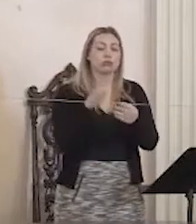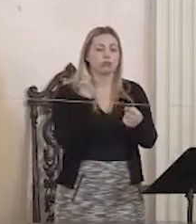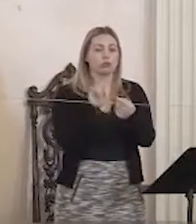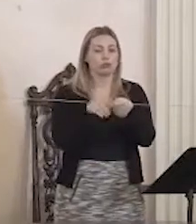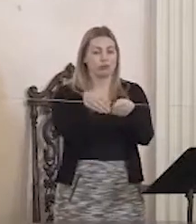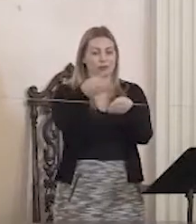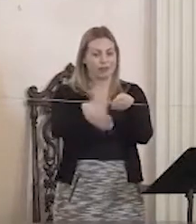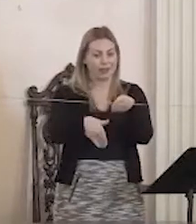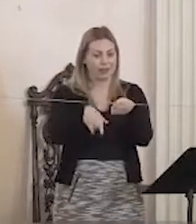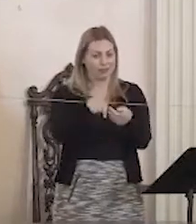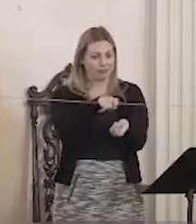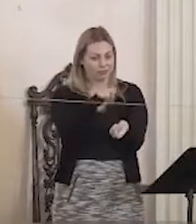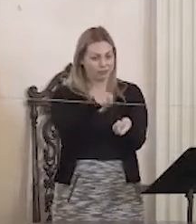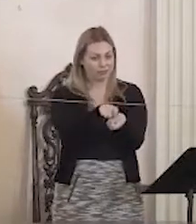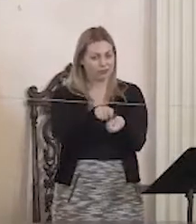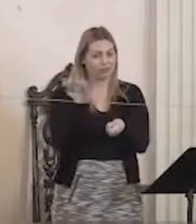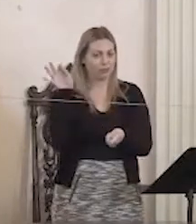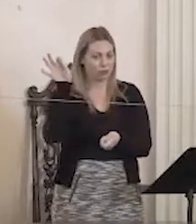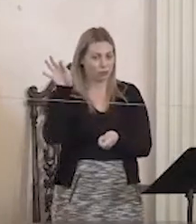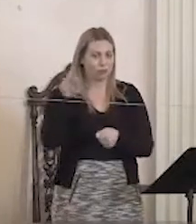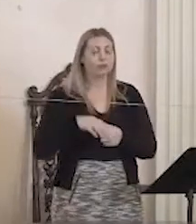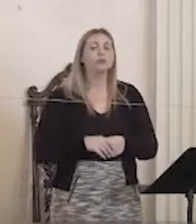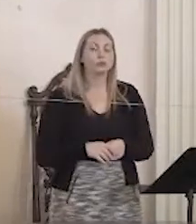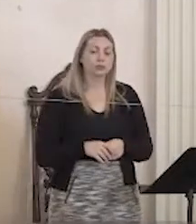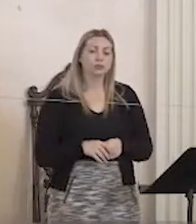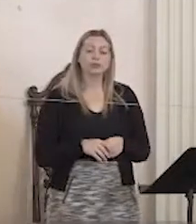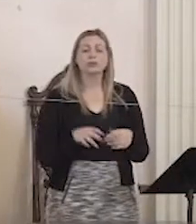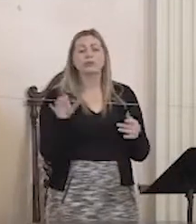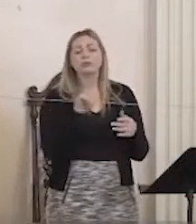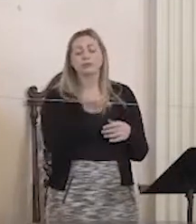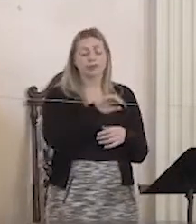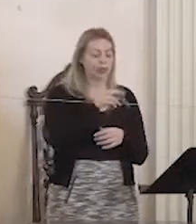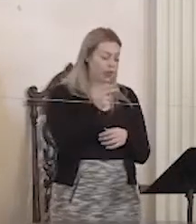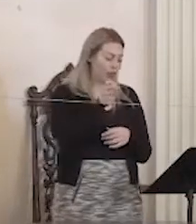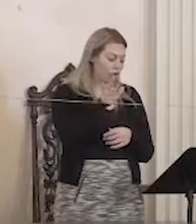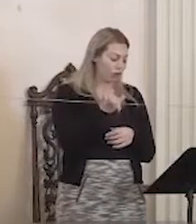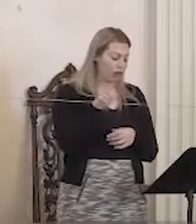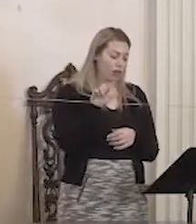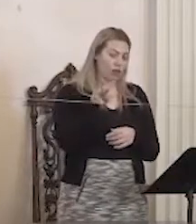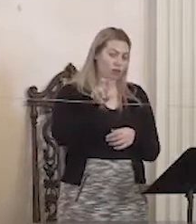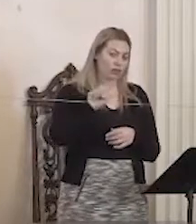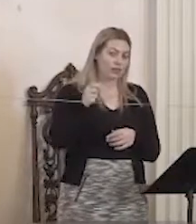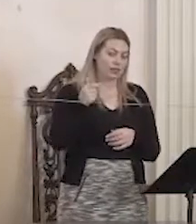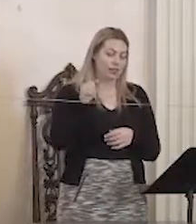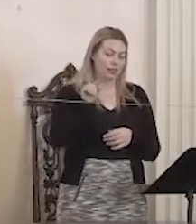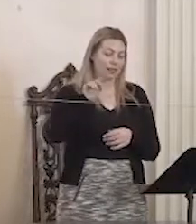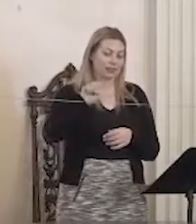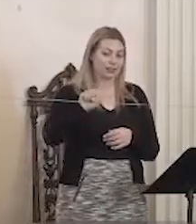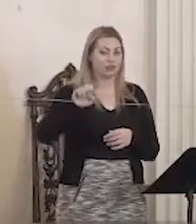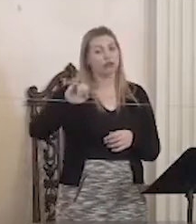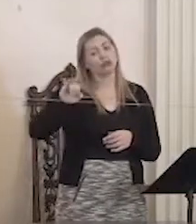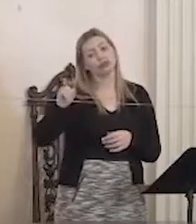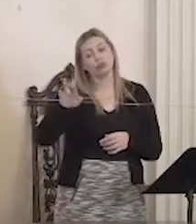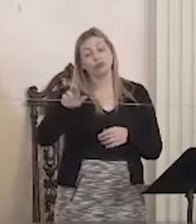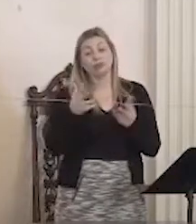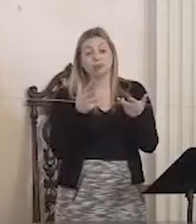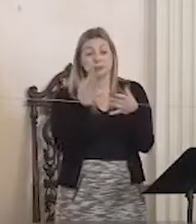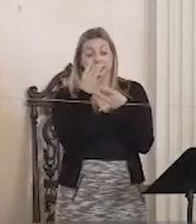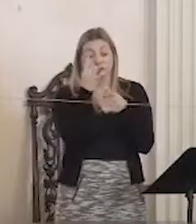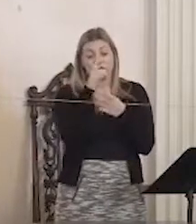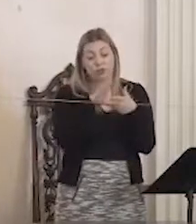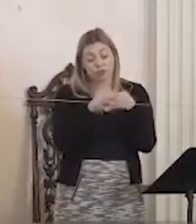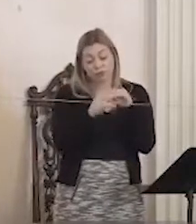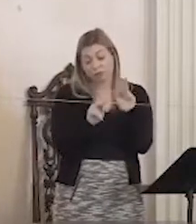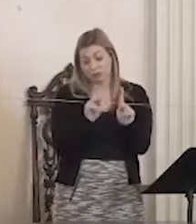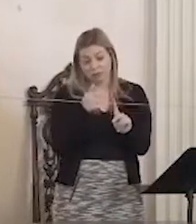the end of this particular sermon. Just as Henry Louis Gates Jr. made me interested in the stories of people